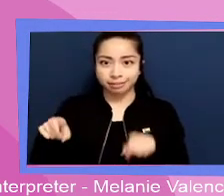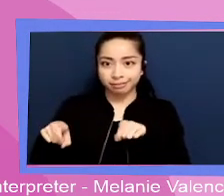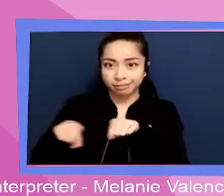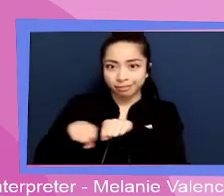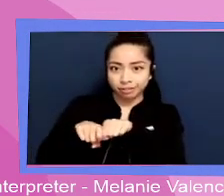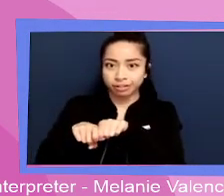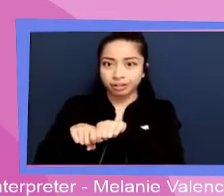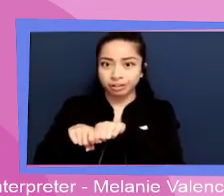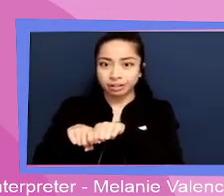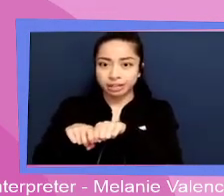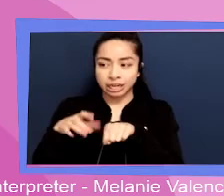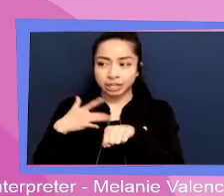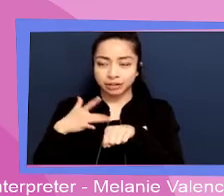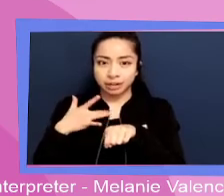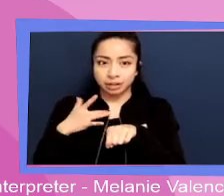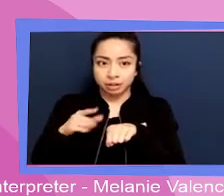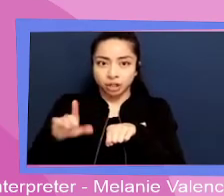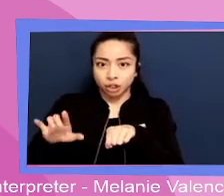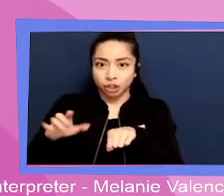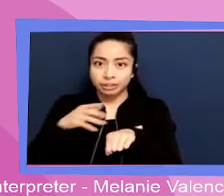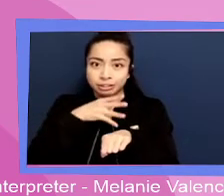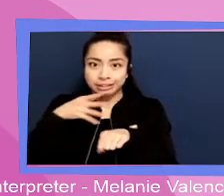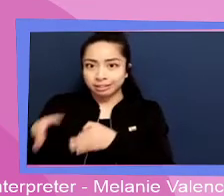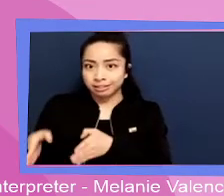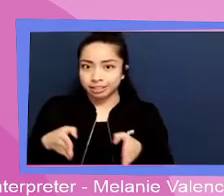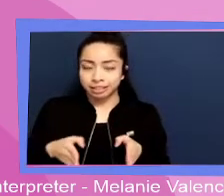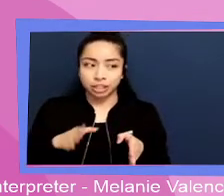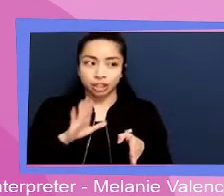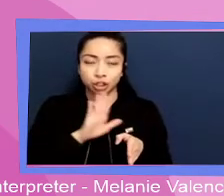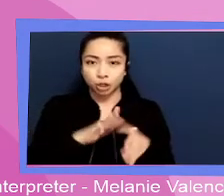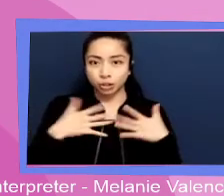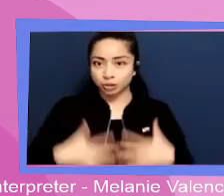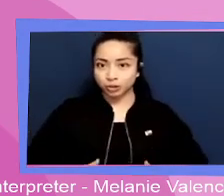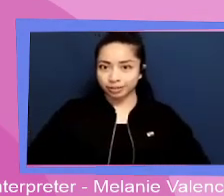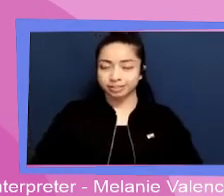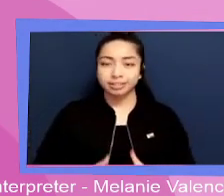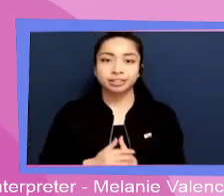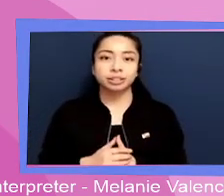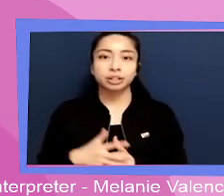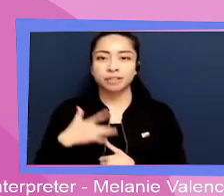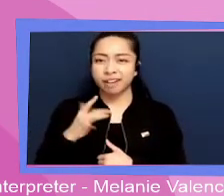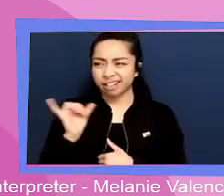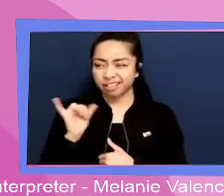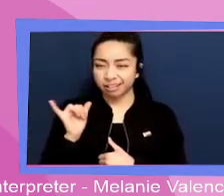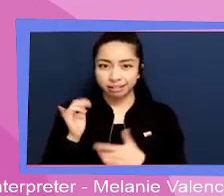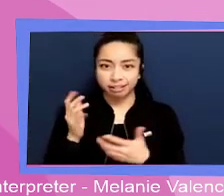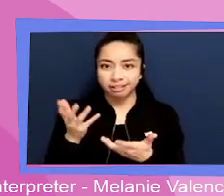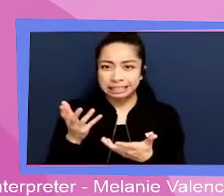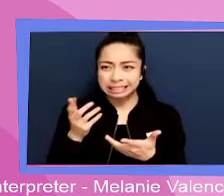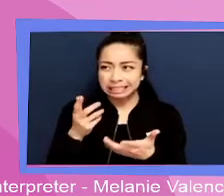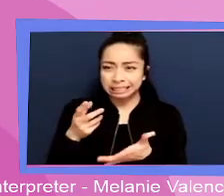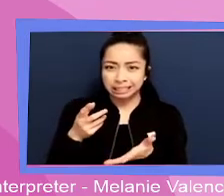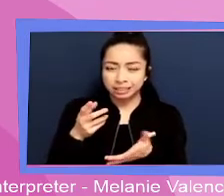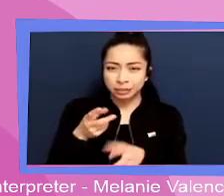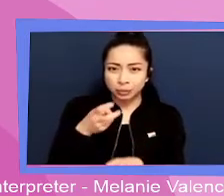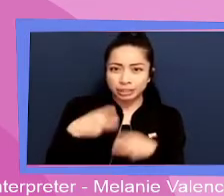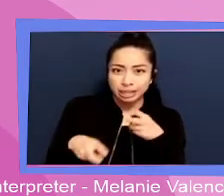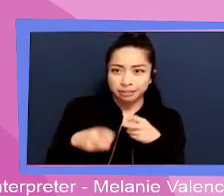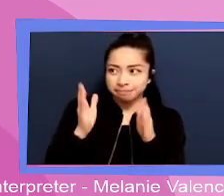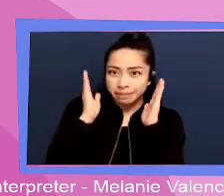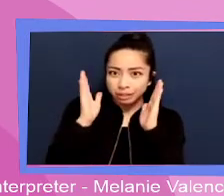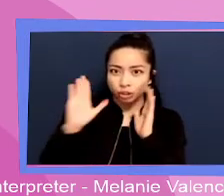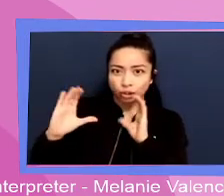of her dress and Jamie's jeans all that was between them, Deanna had found it difficult to follow the conversation. Once, Jamie had leaned